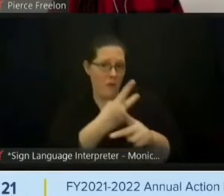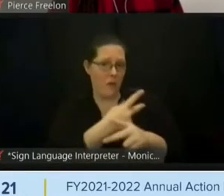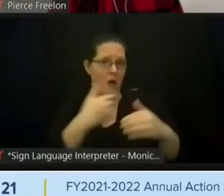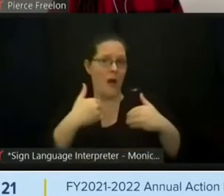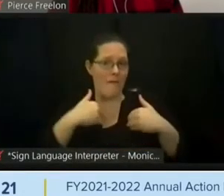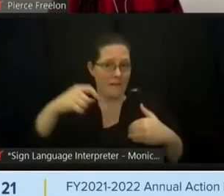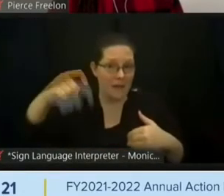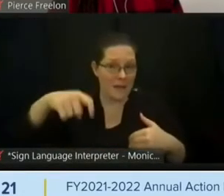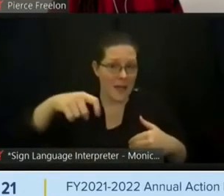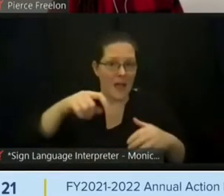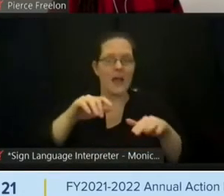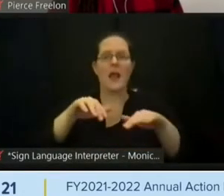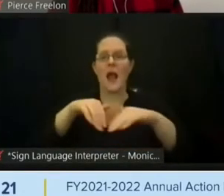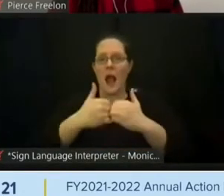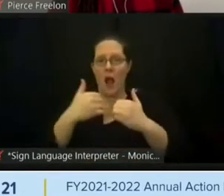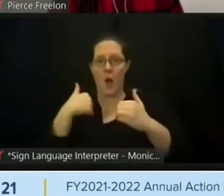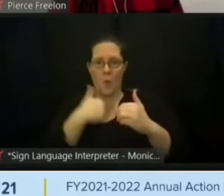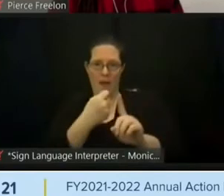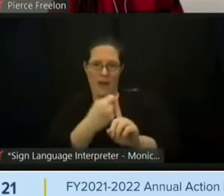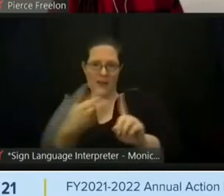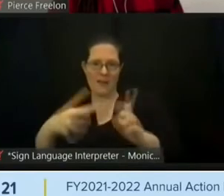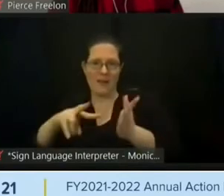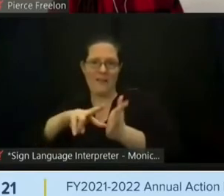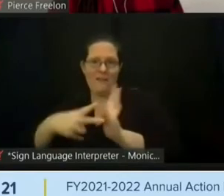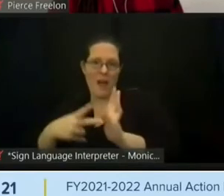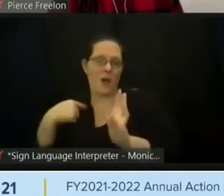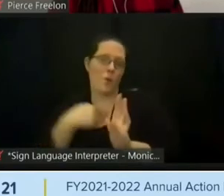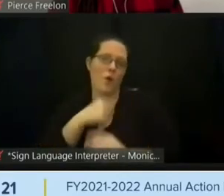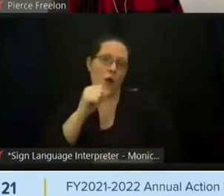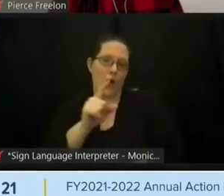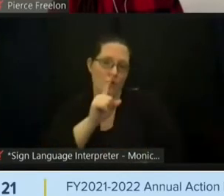area, but how we define it, we don't know yet.